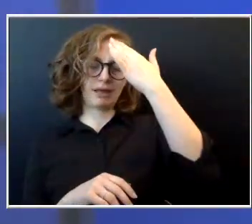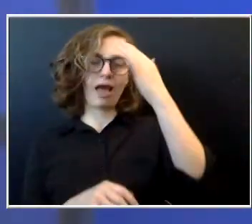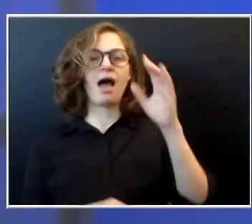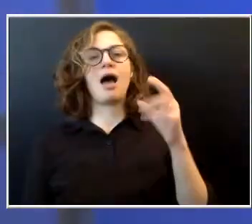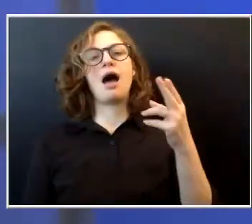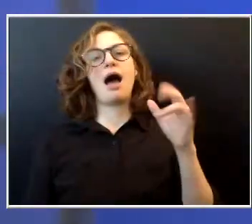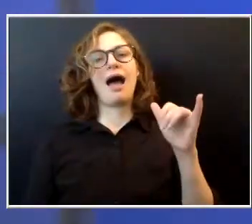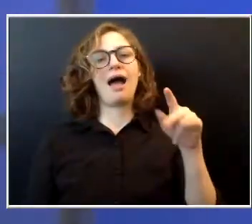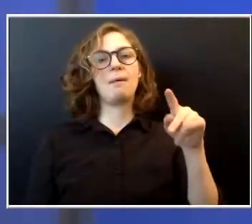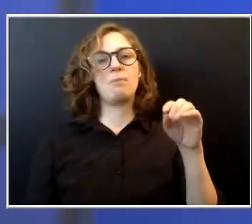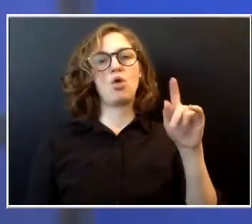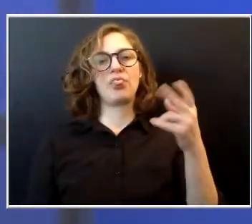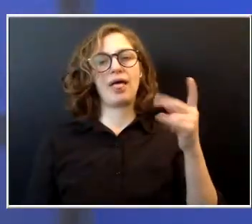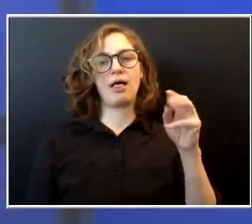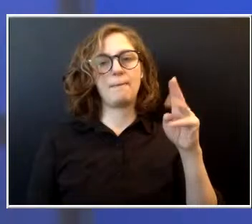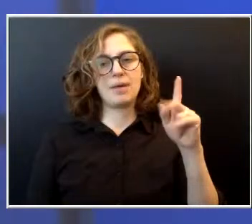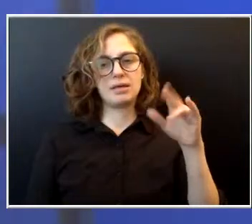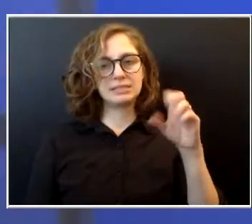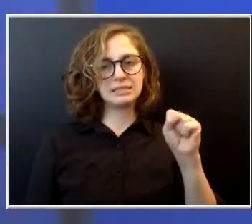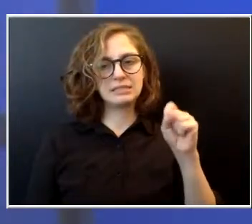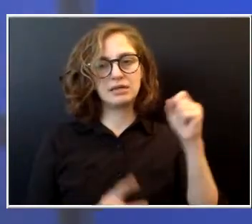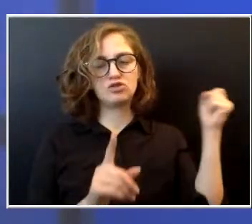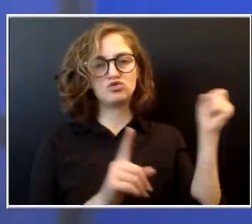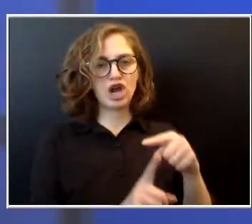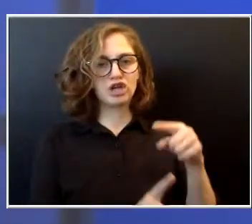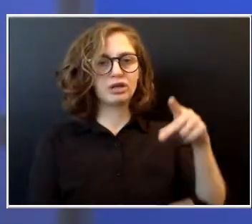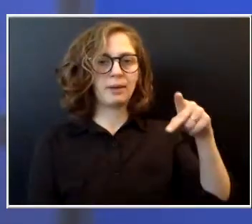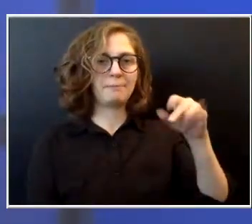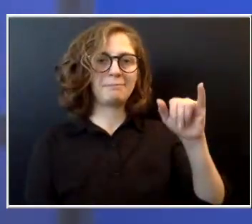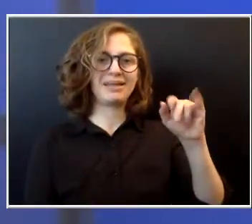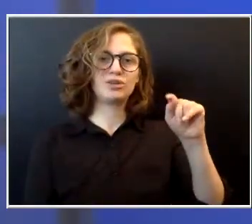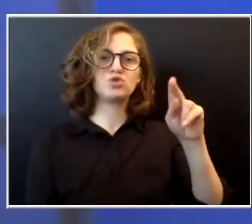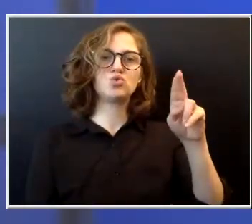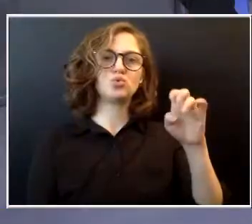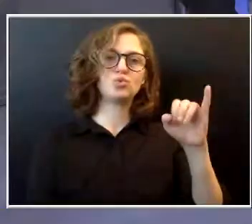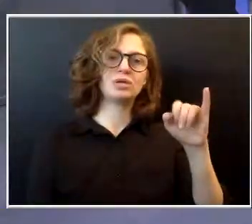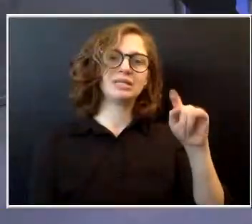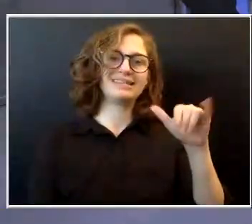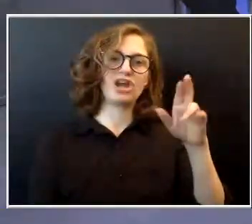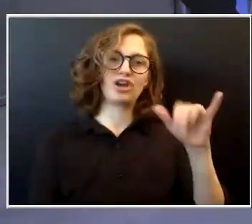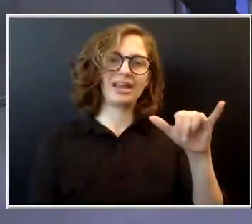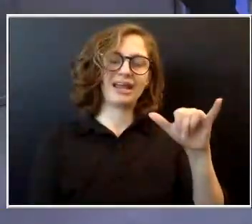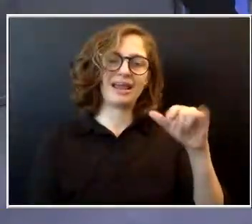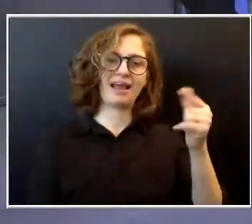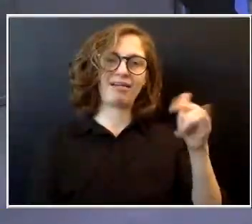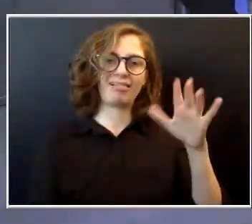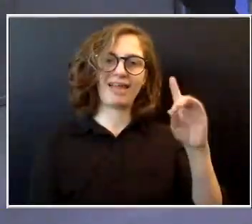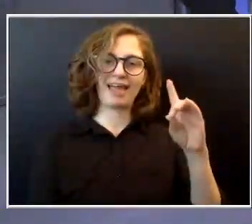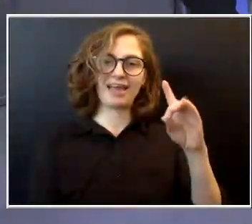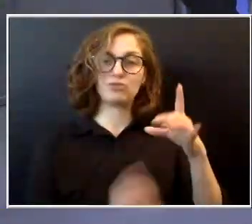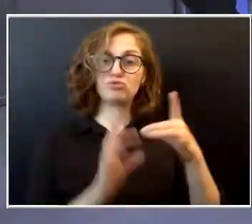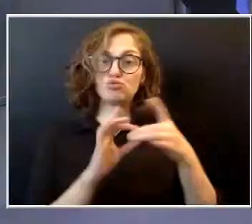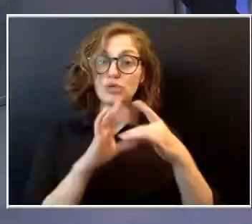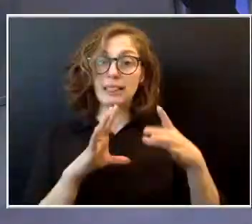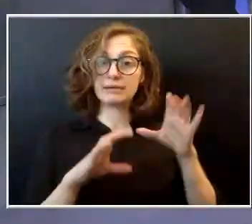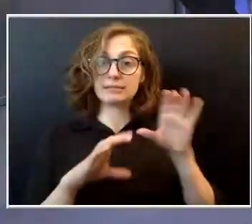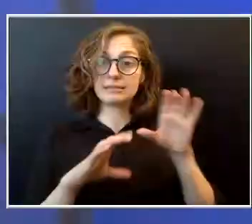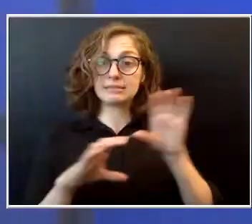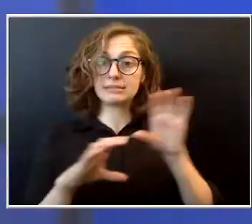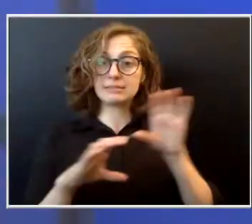triggering the pituitary gland to release the chemical, and so. And that makes your stomach flutter? Yeah, because it's